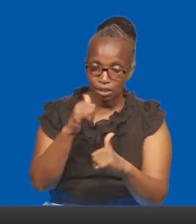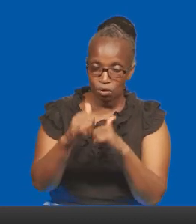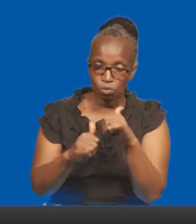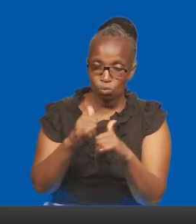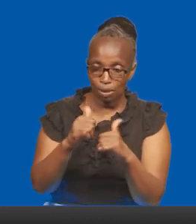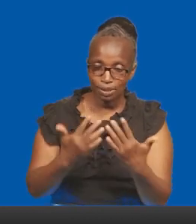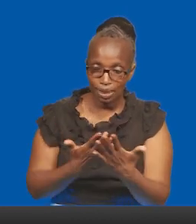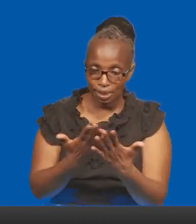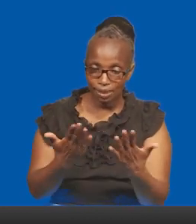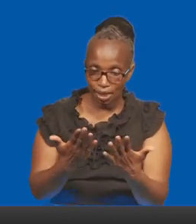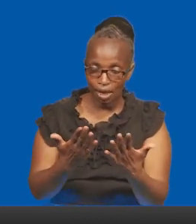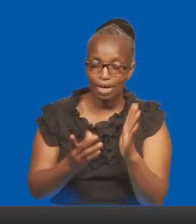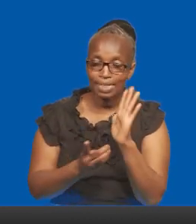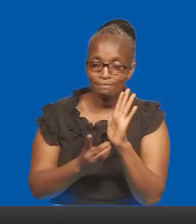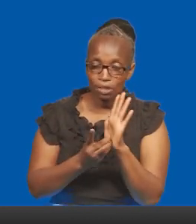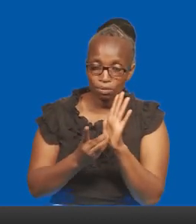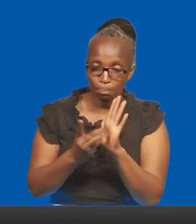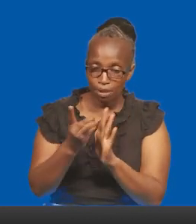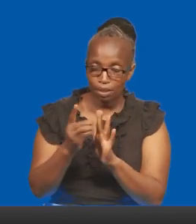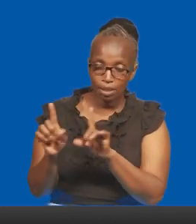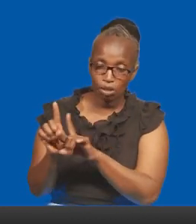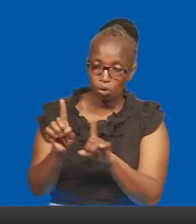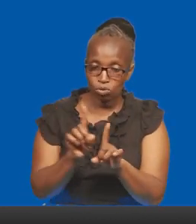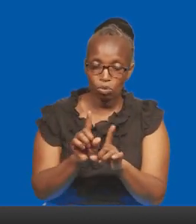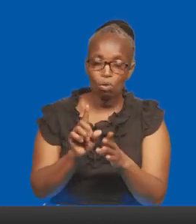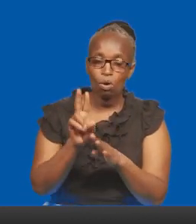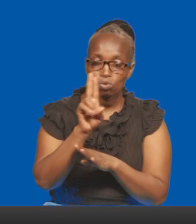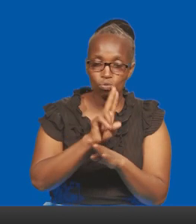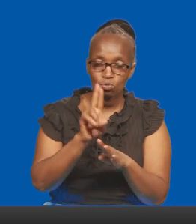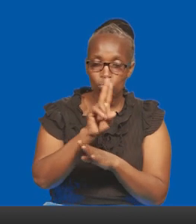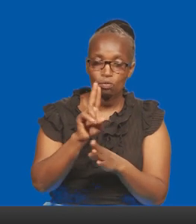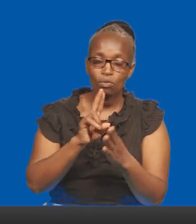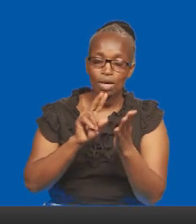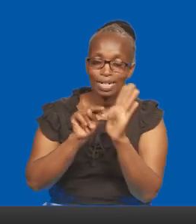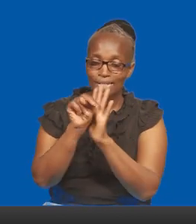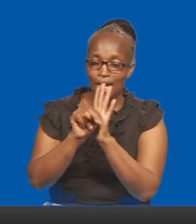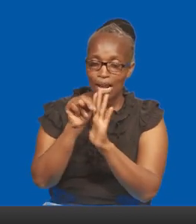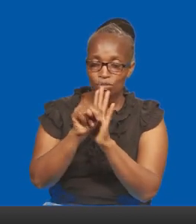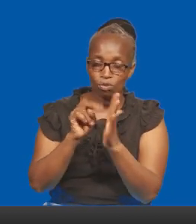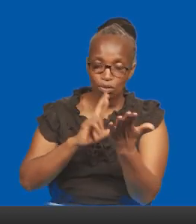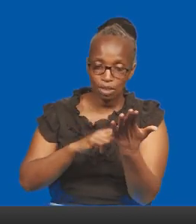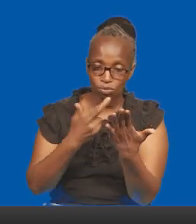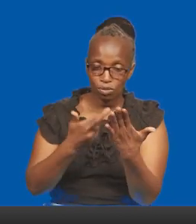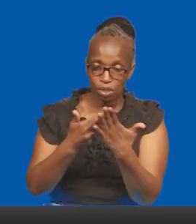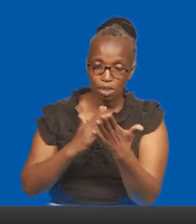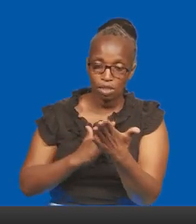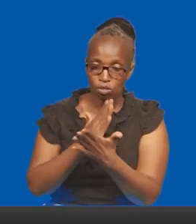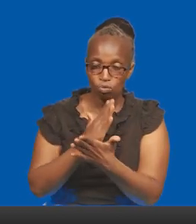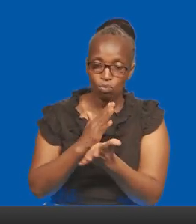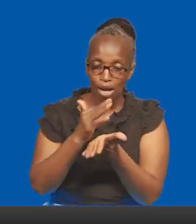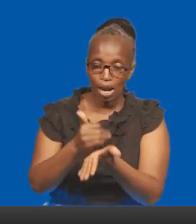challenges encountered during the exploration, development, and exploitation of natural